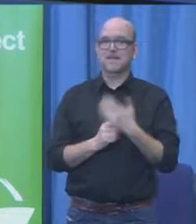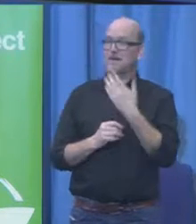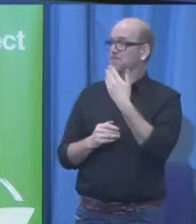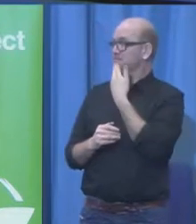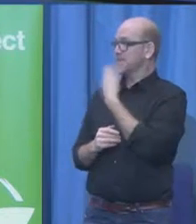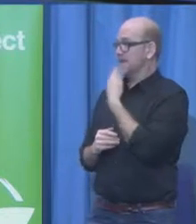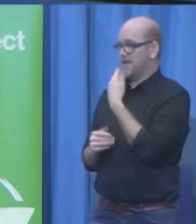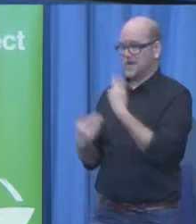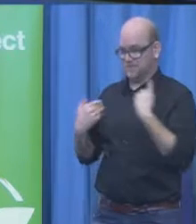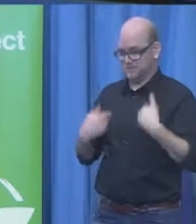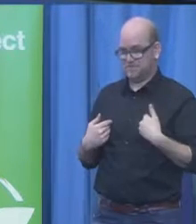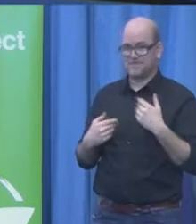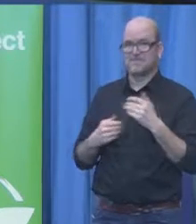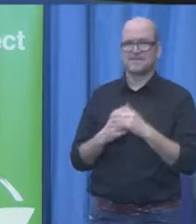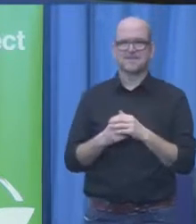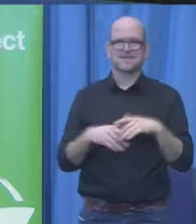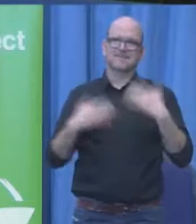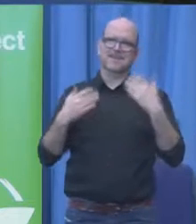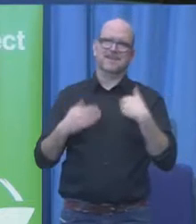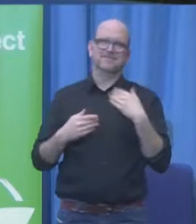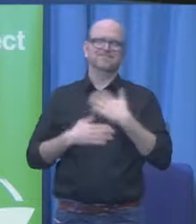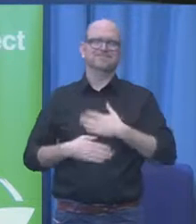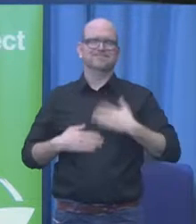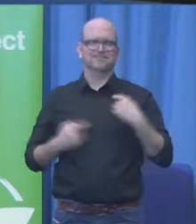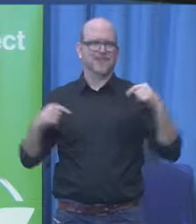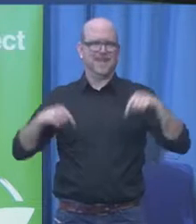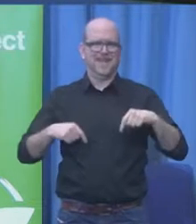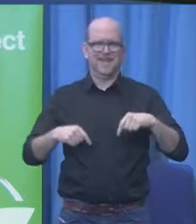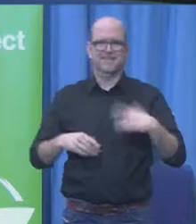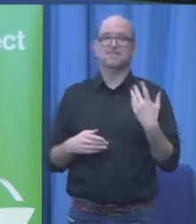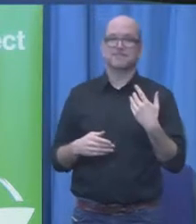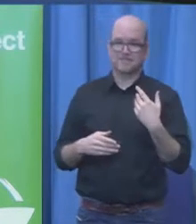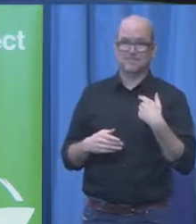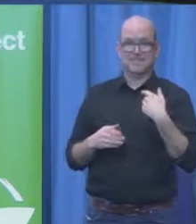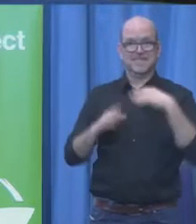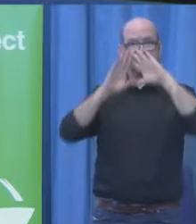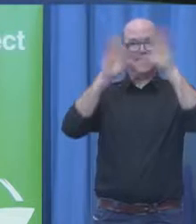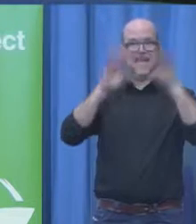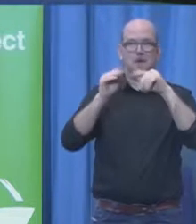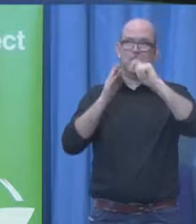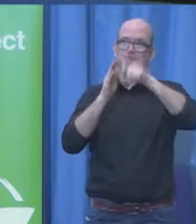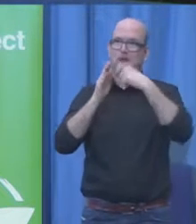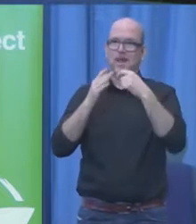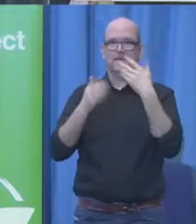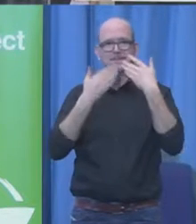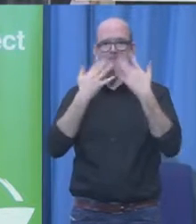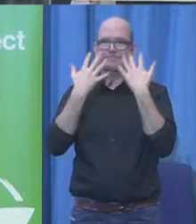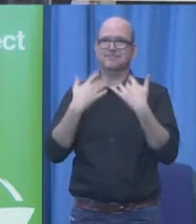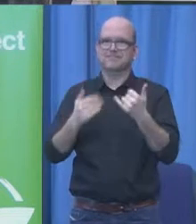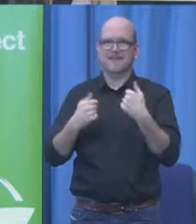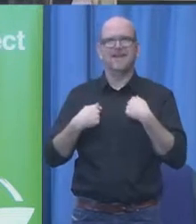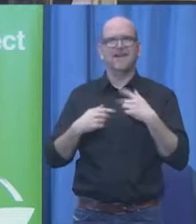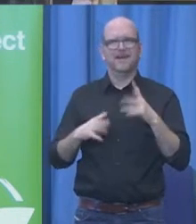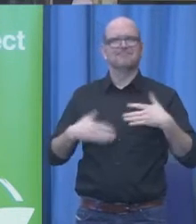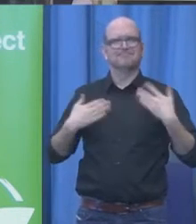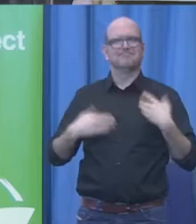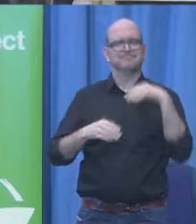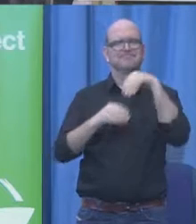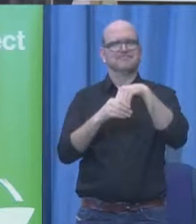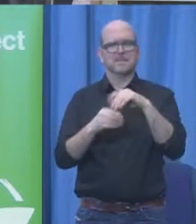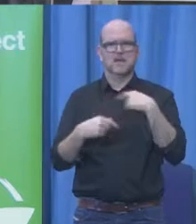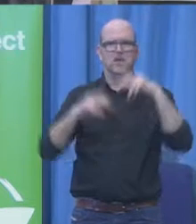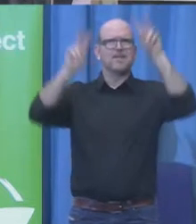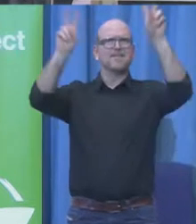great to be here in Vienna at the Zero Project Conference. And the topic this year is extremely important.